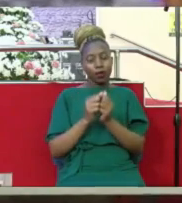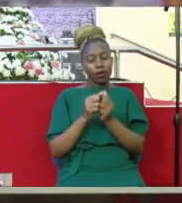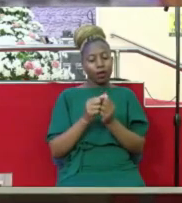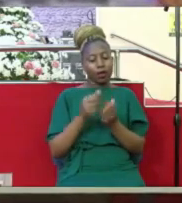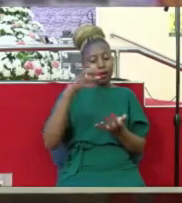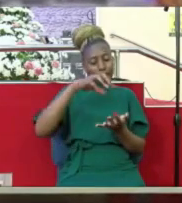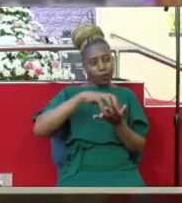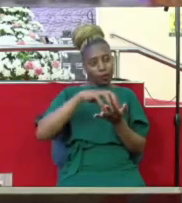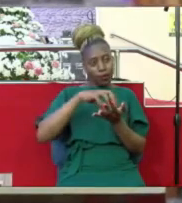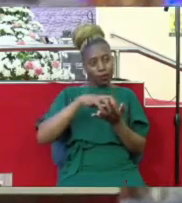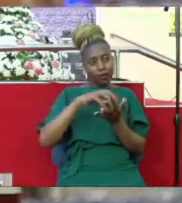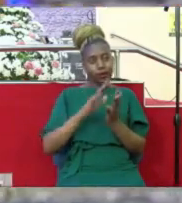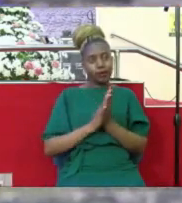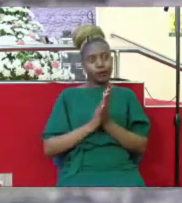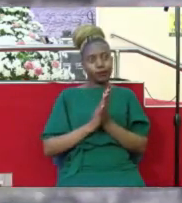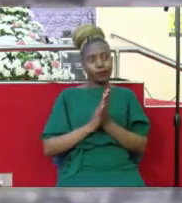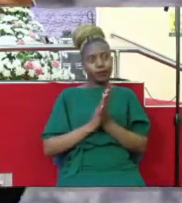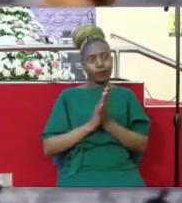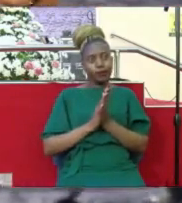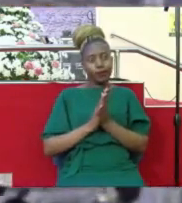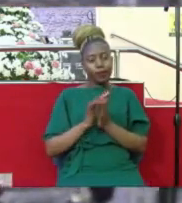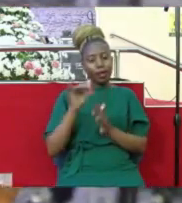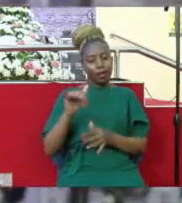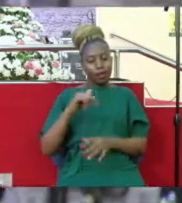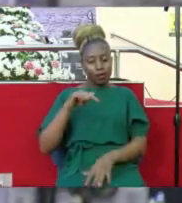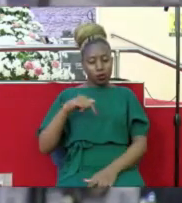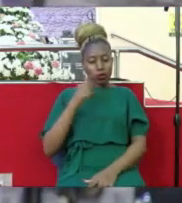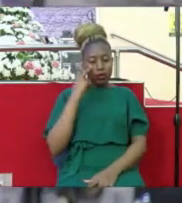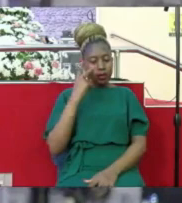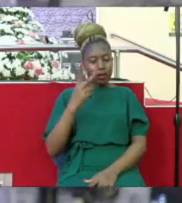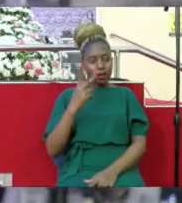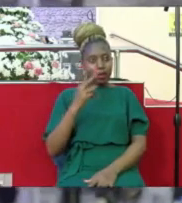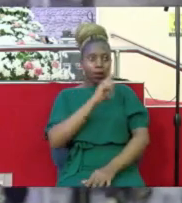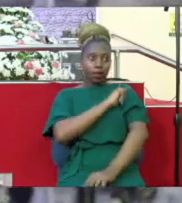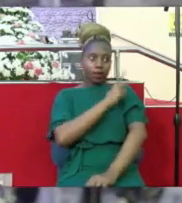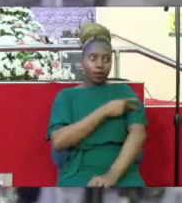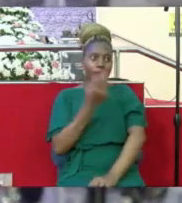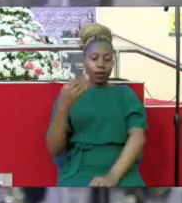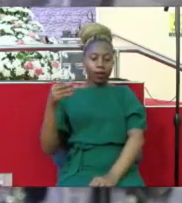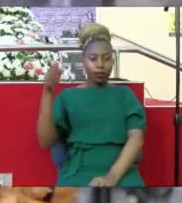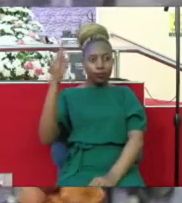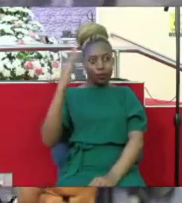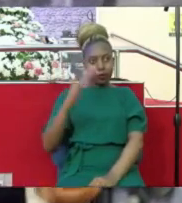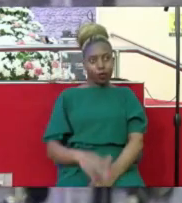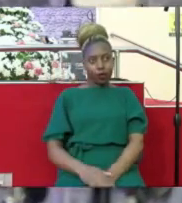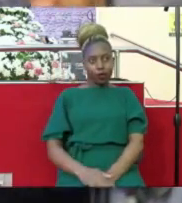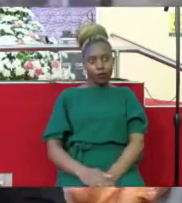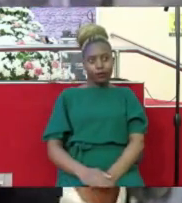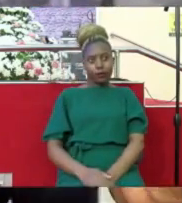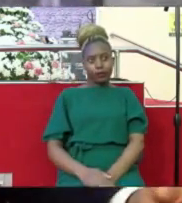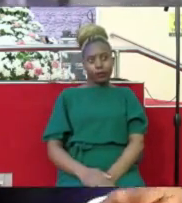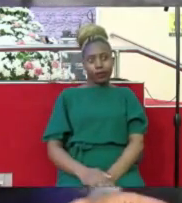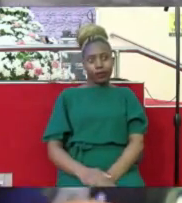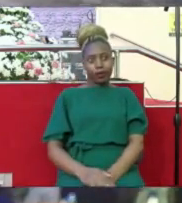wa mwanzo. That we see the power of God. Ndio tutaweza kuona nguvu za Bwana. Break into the